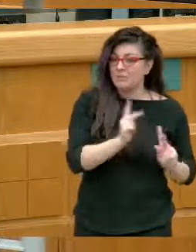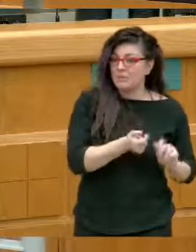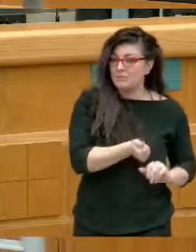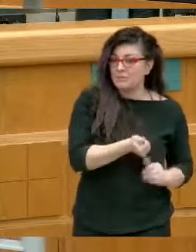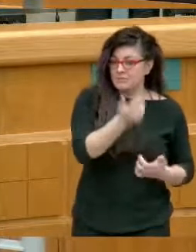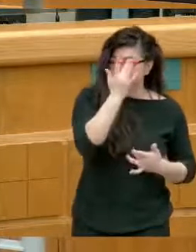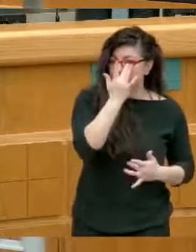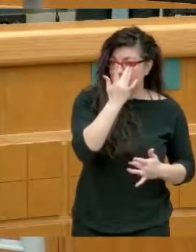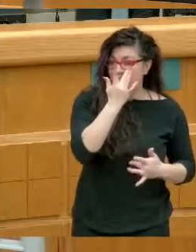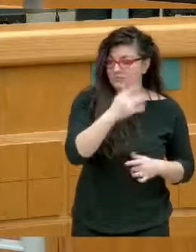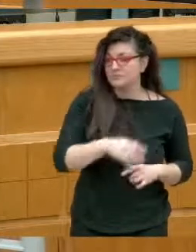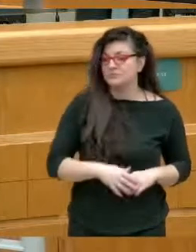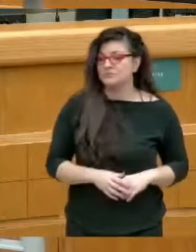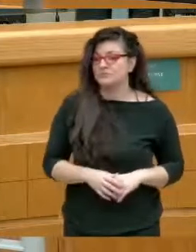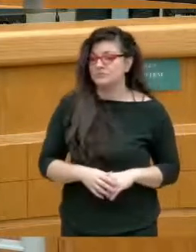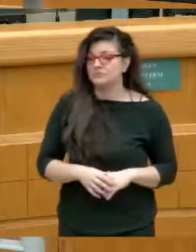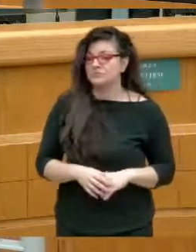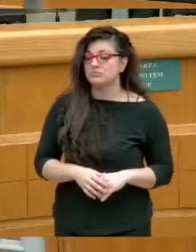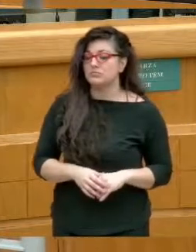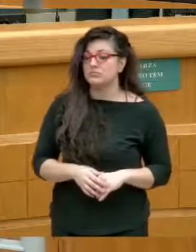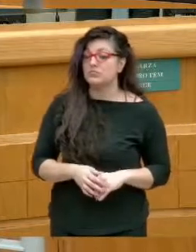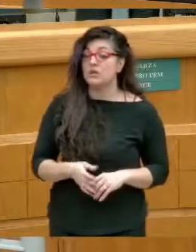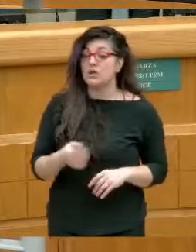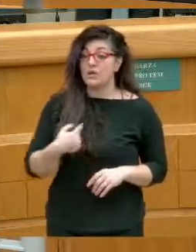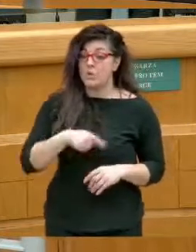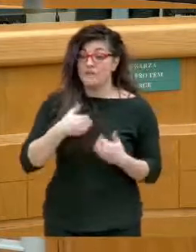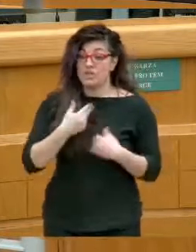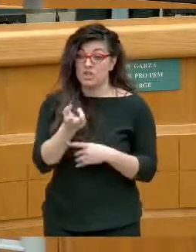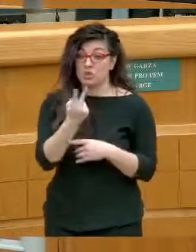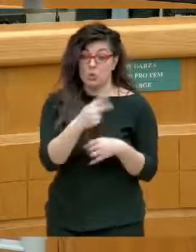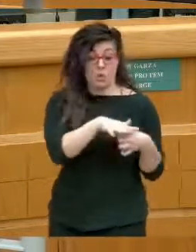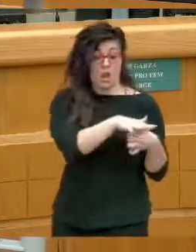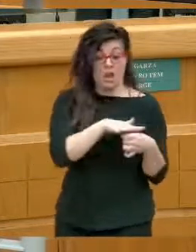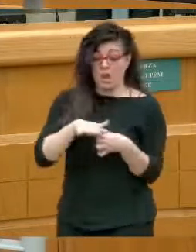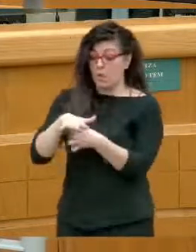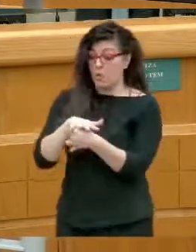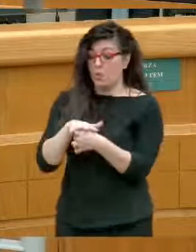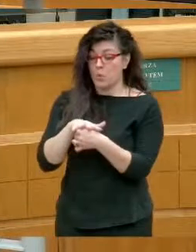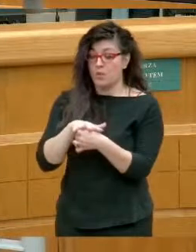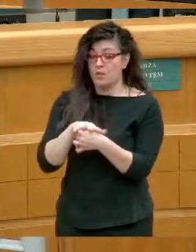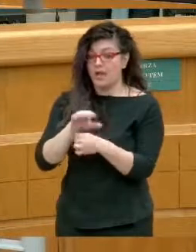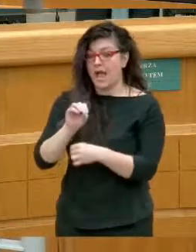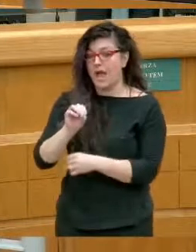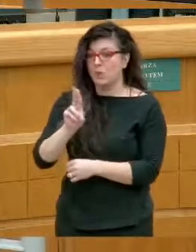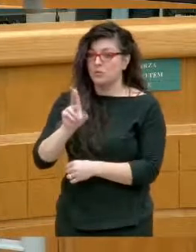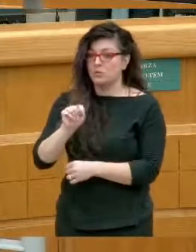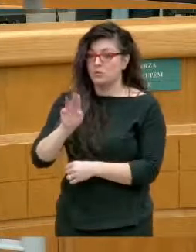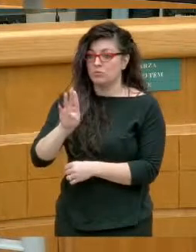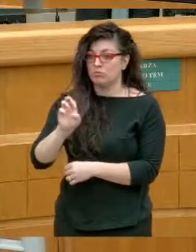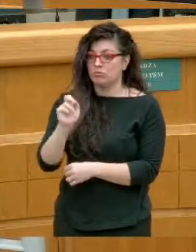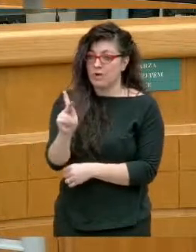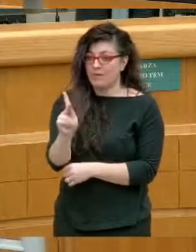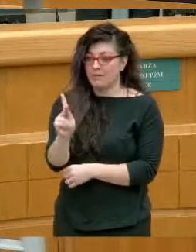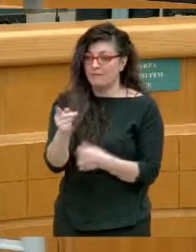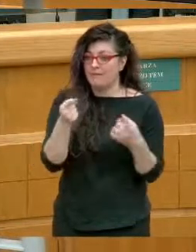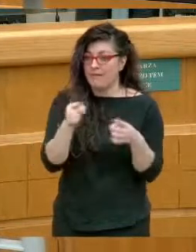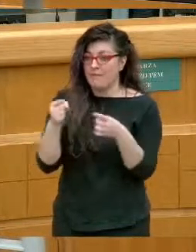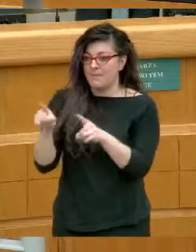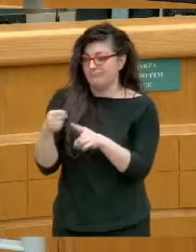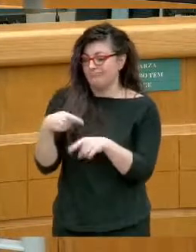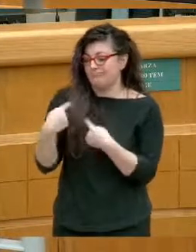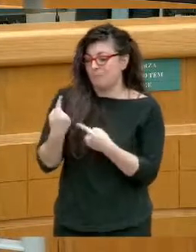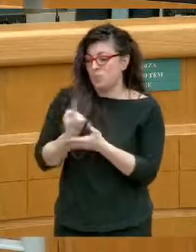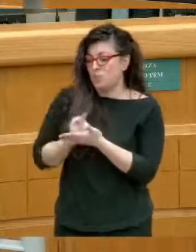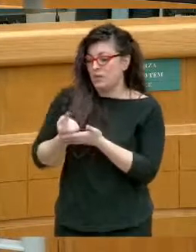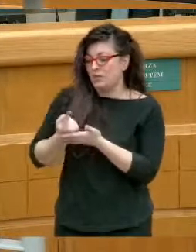embers. So we have 2 localized COVID-19 outbreaks that have occurred in the past week and a half, or at least that we've become aware